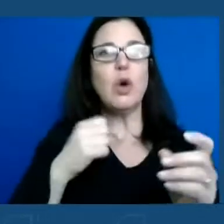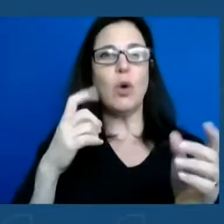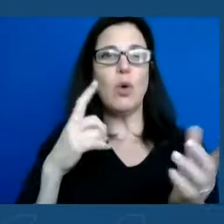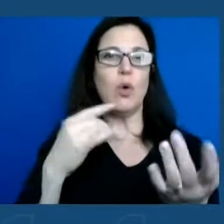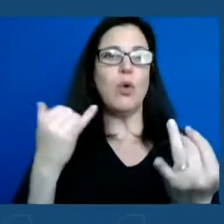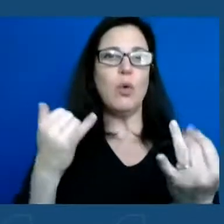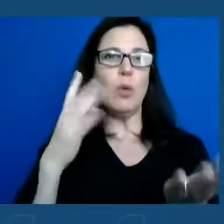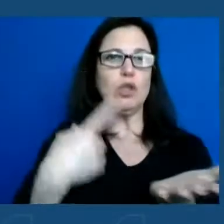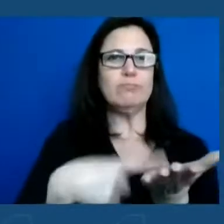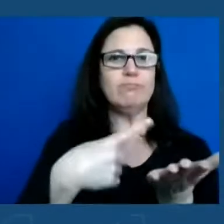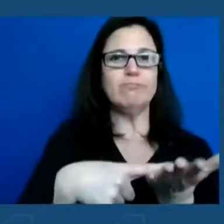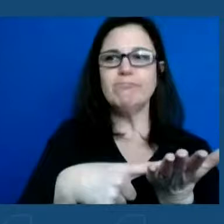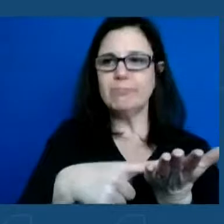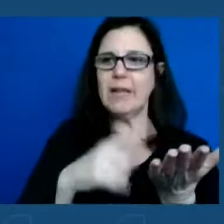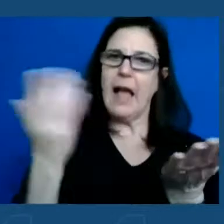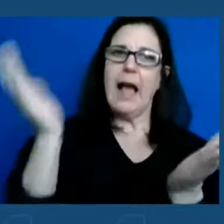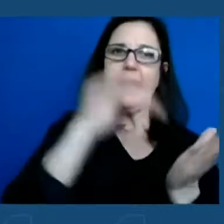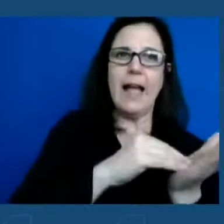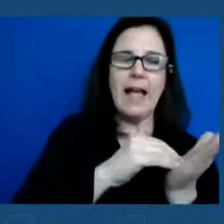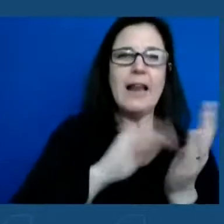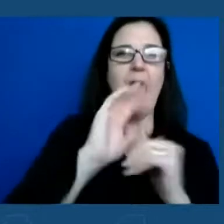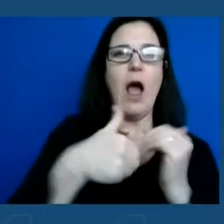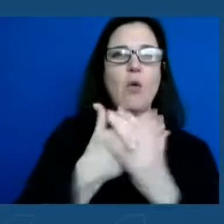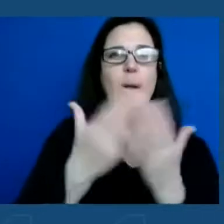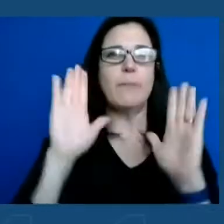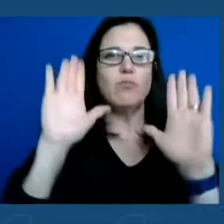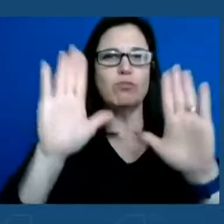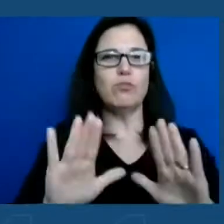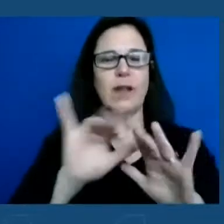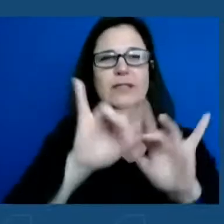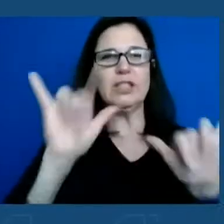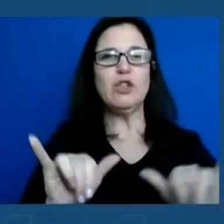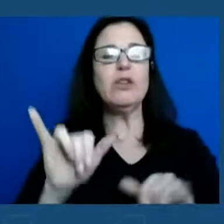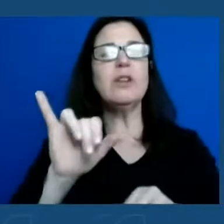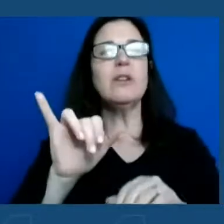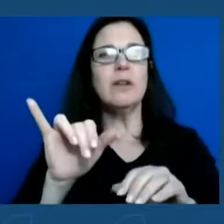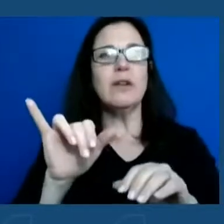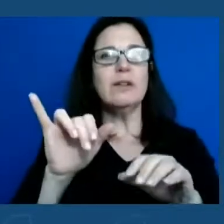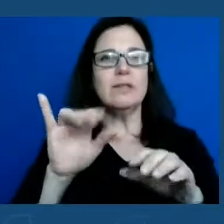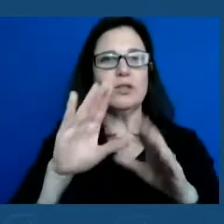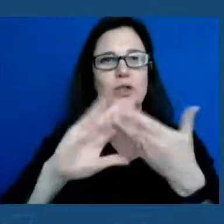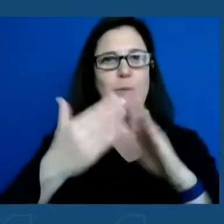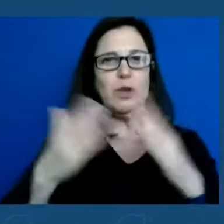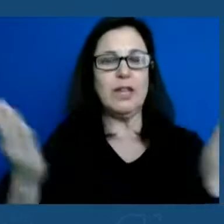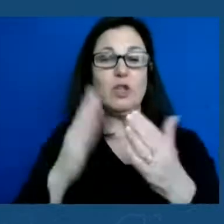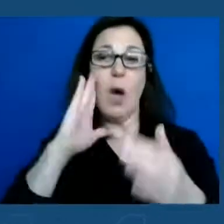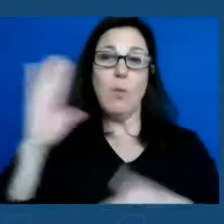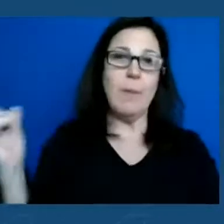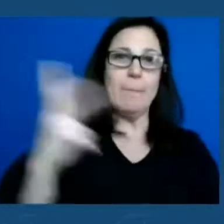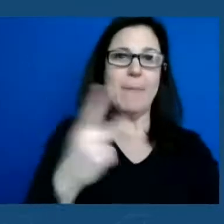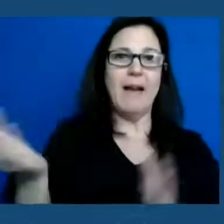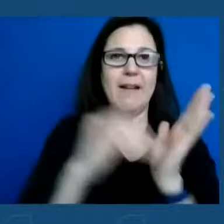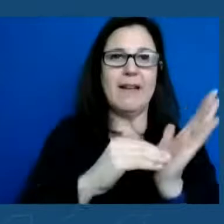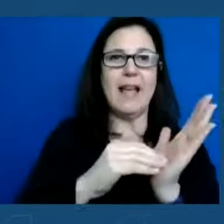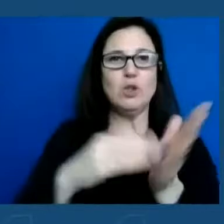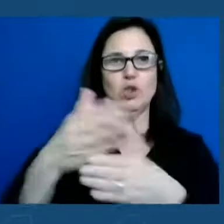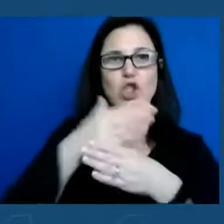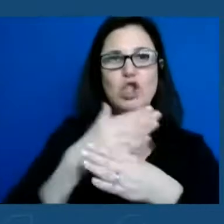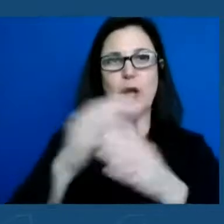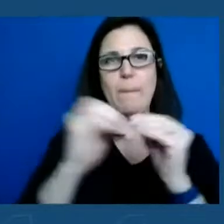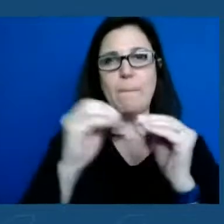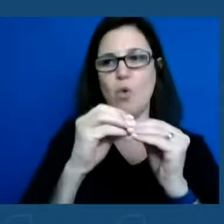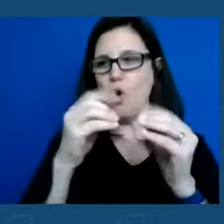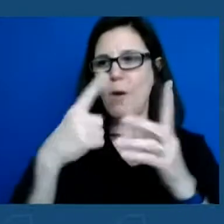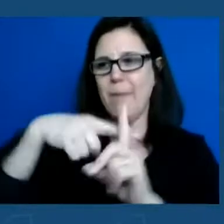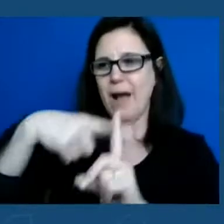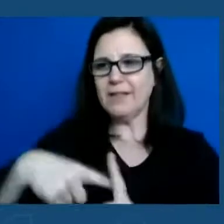happening in Syracuse. The list was so long, I just couldn't get it all in one PowerPoint today. So I'll be back again to share that with our elected leaders. But again, I want to thank